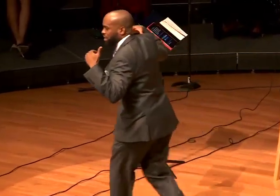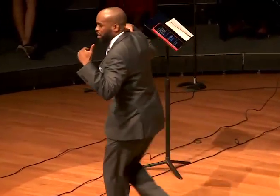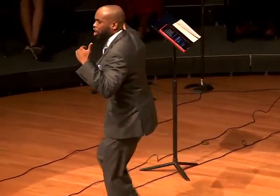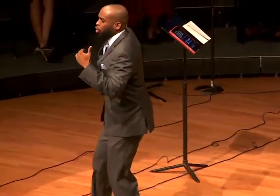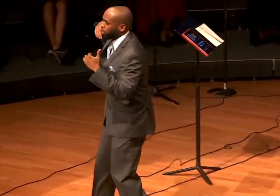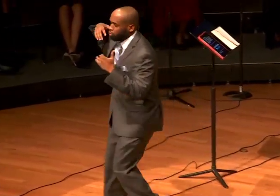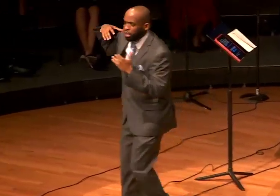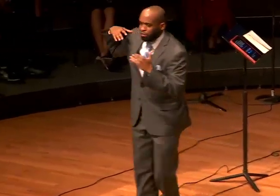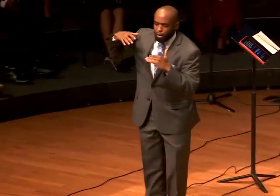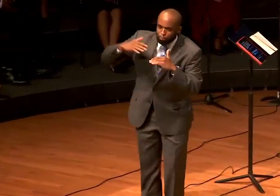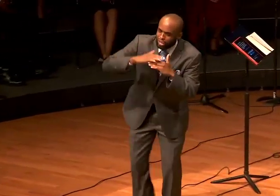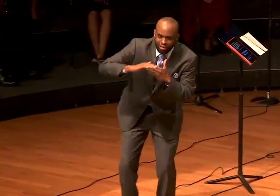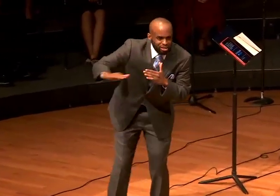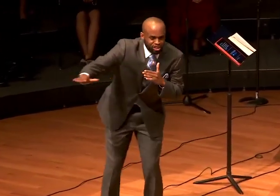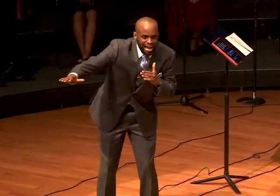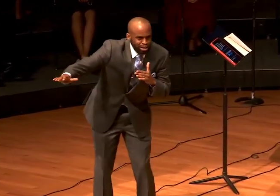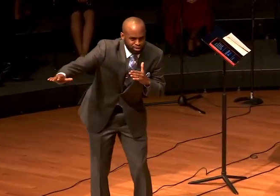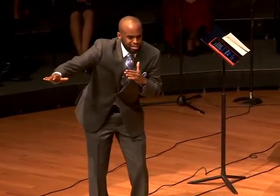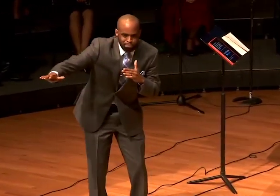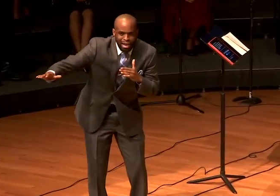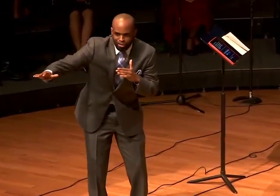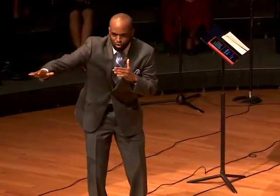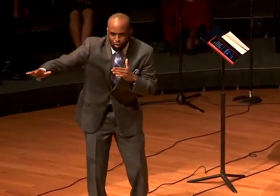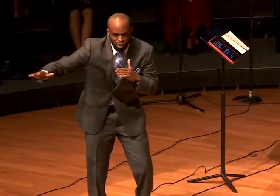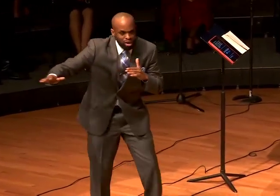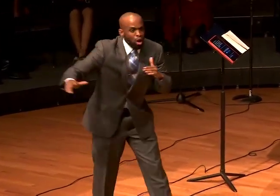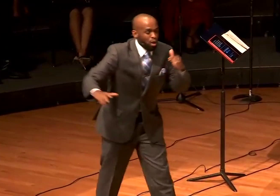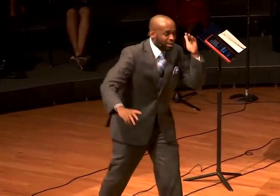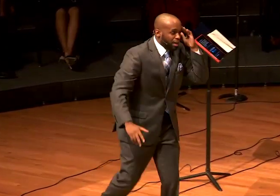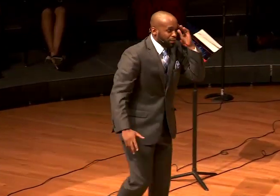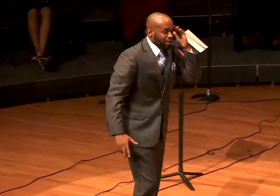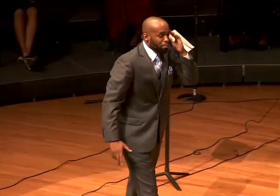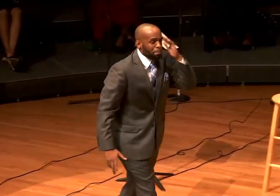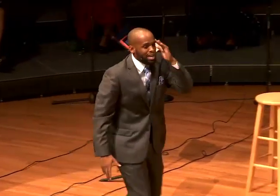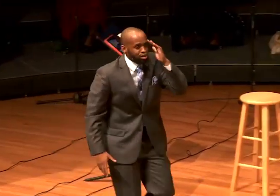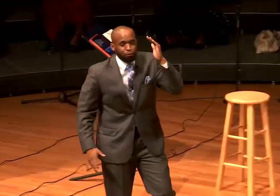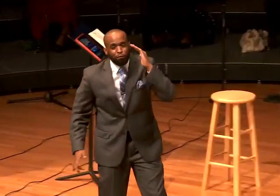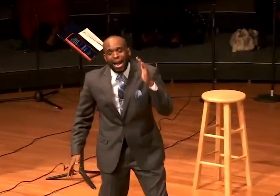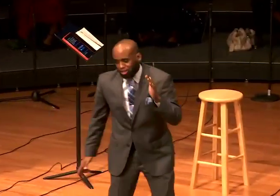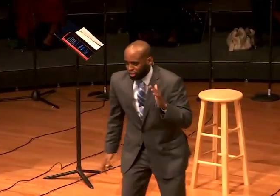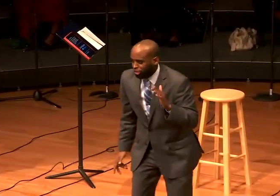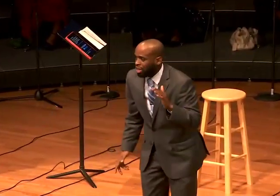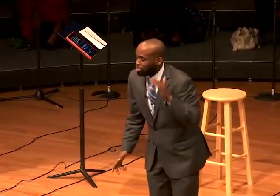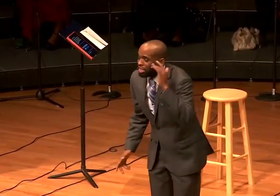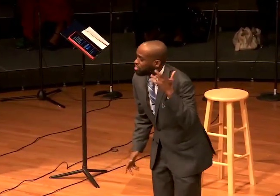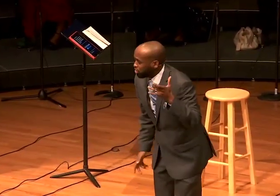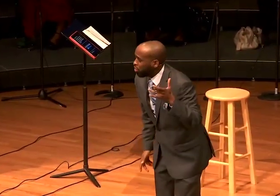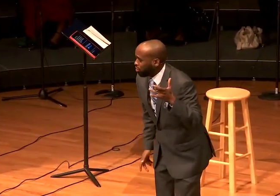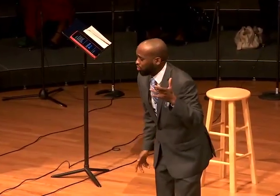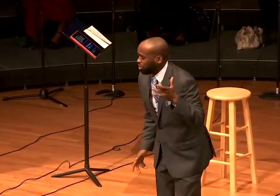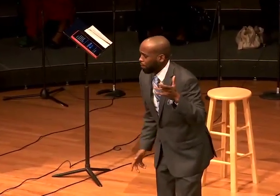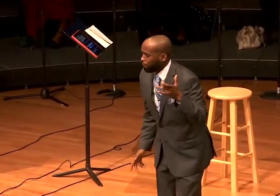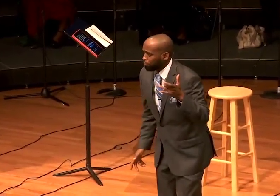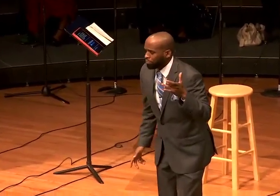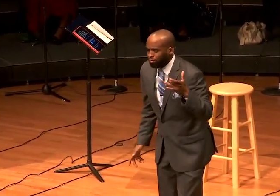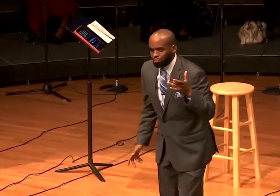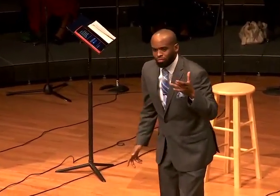shoulder area, which would have completely shattered his spinal cord or given him a major fracture to his